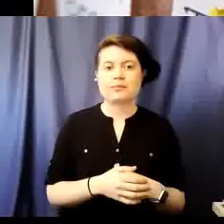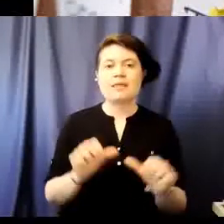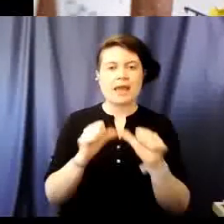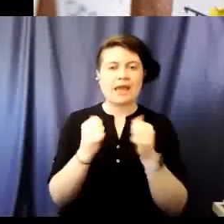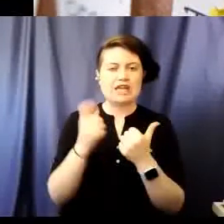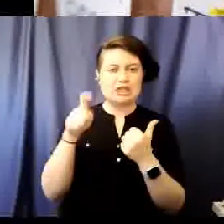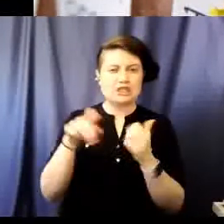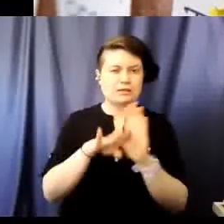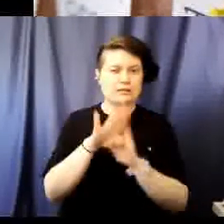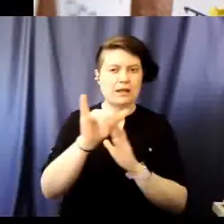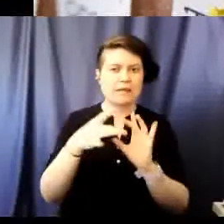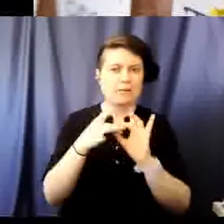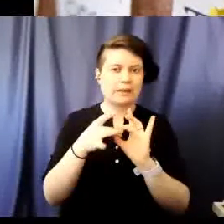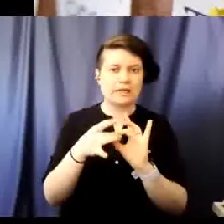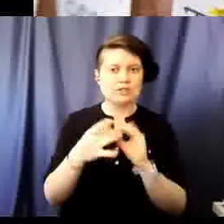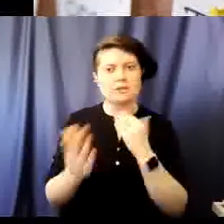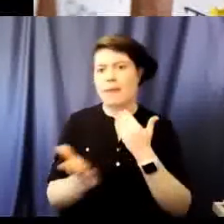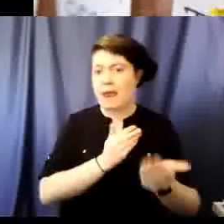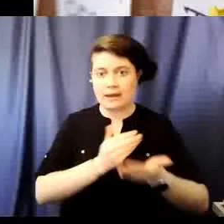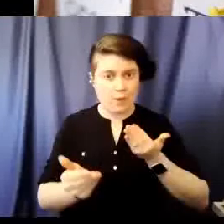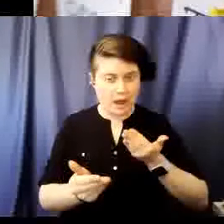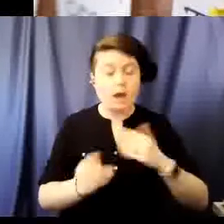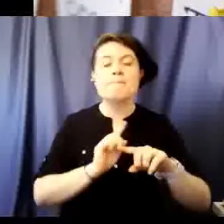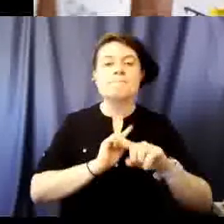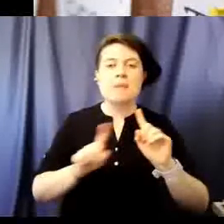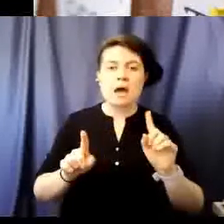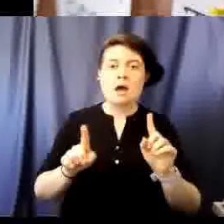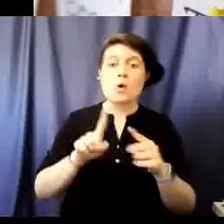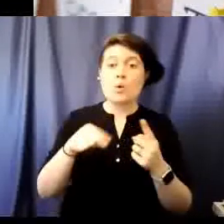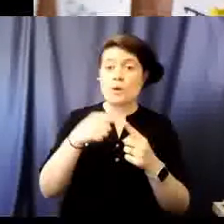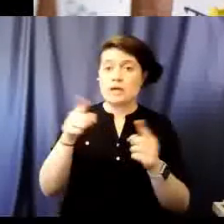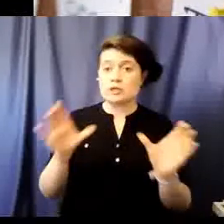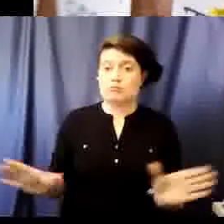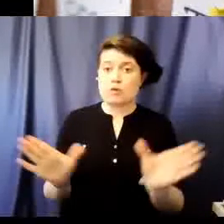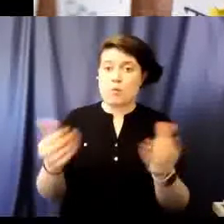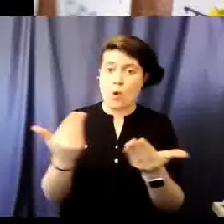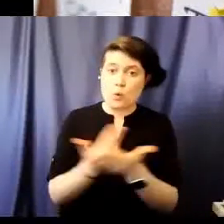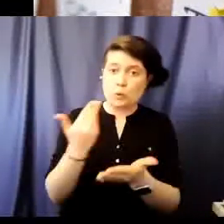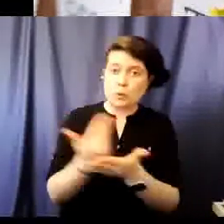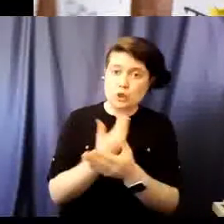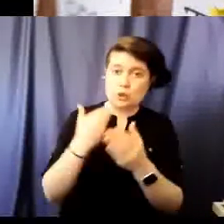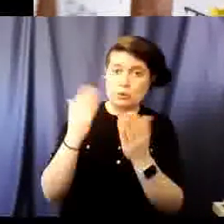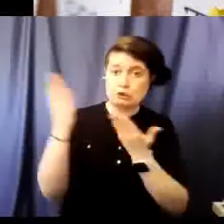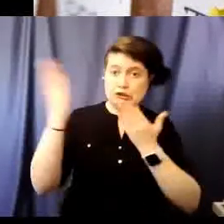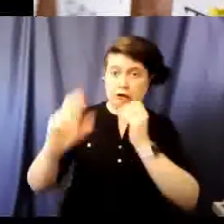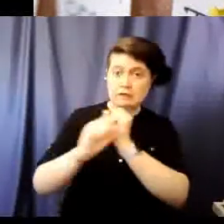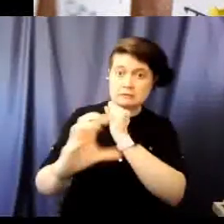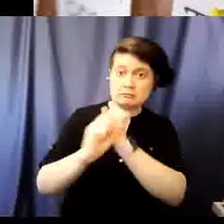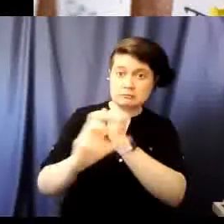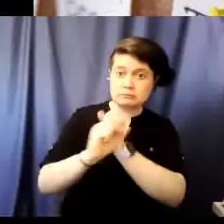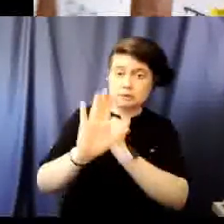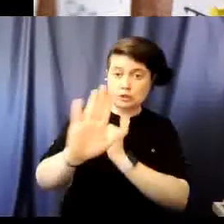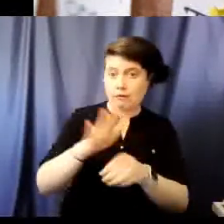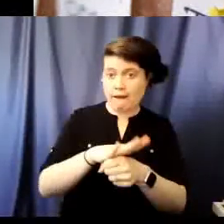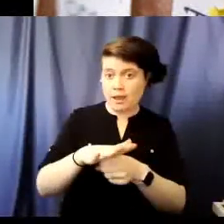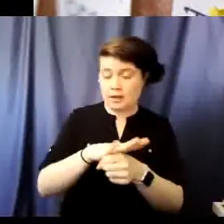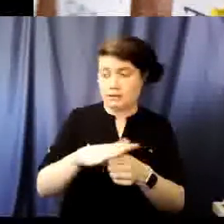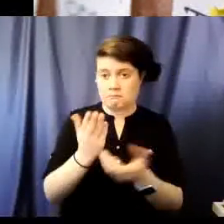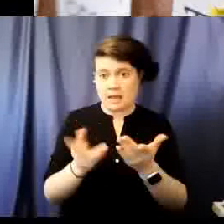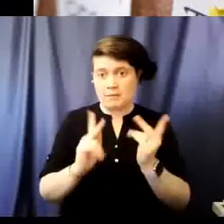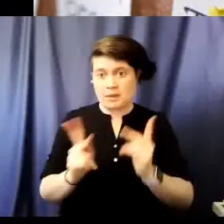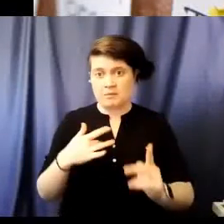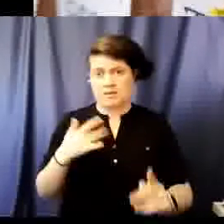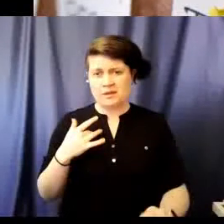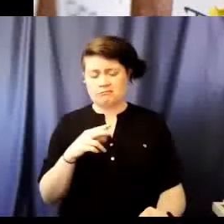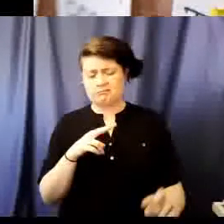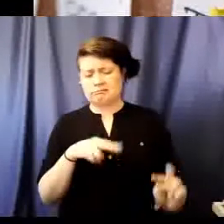relationships consistently regardless, but especially when you're promoting a new service in your service area that folks might not be so sure